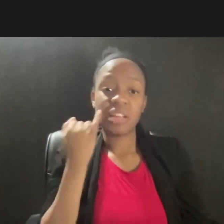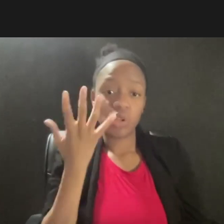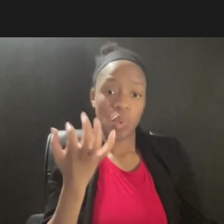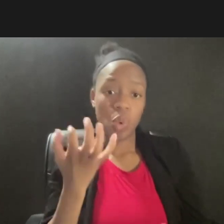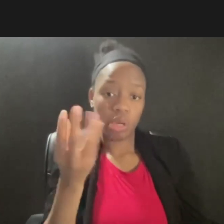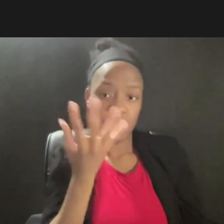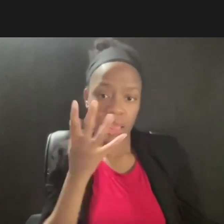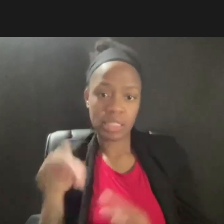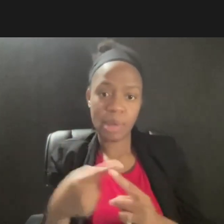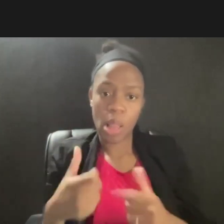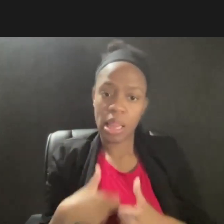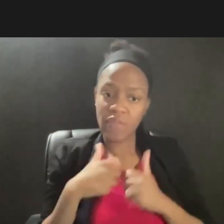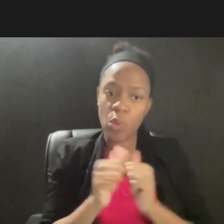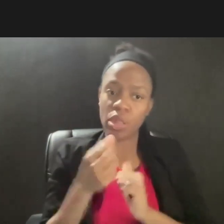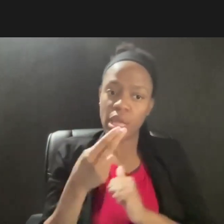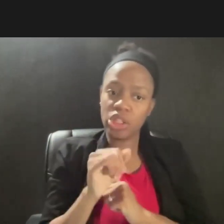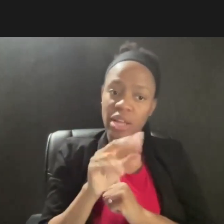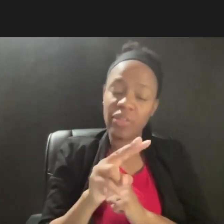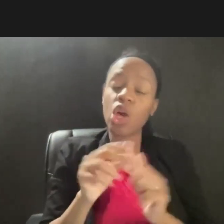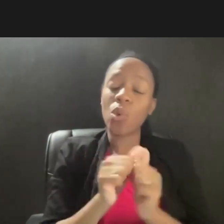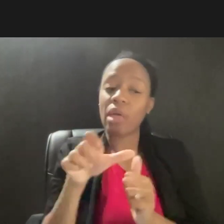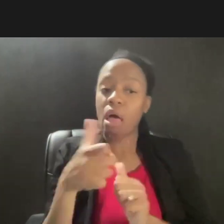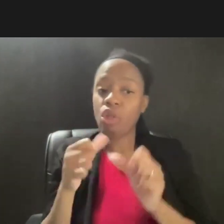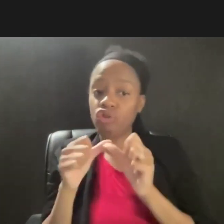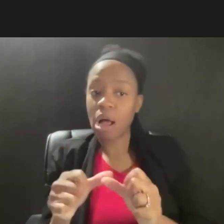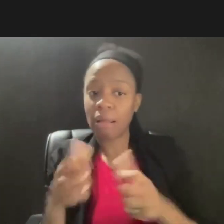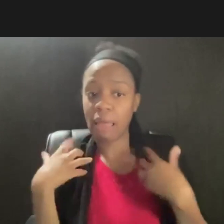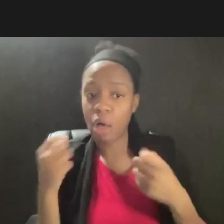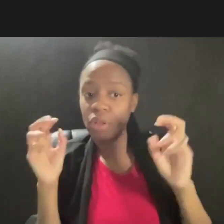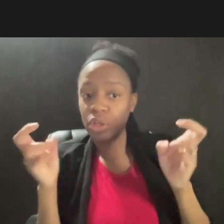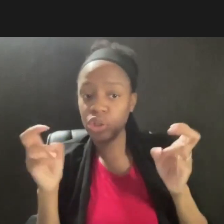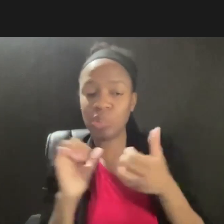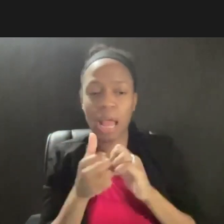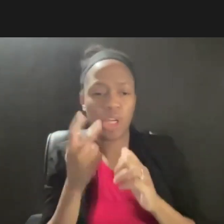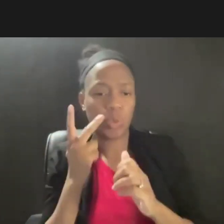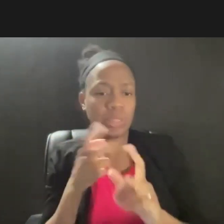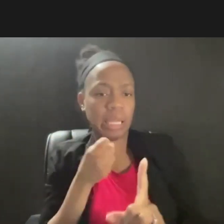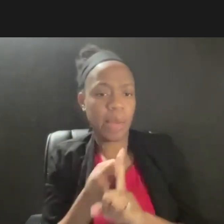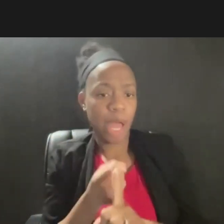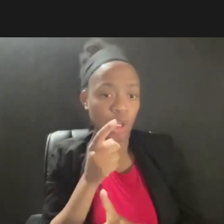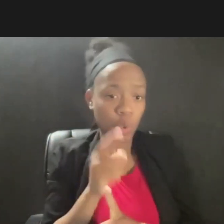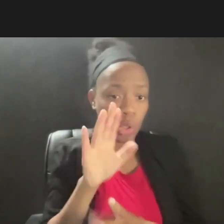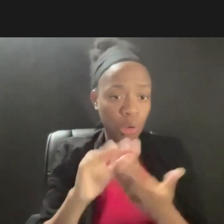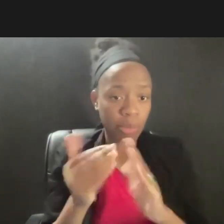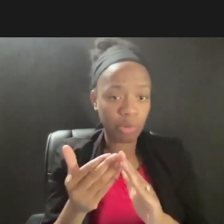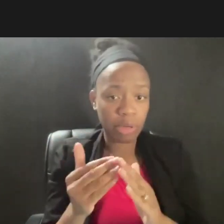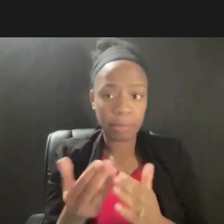living with HIV, with other chronic health issues, and how do you see that impacting you and your community?